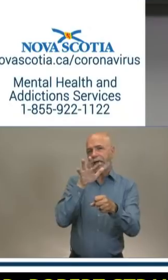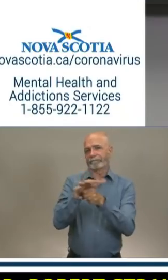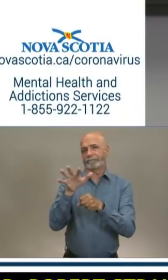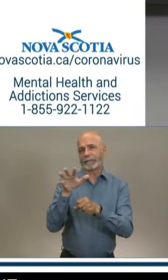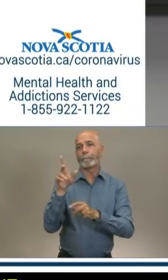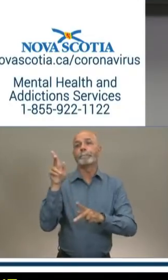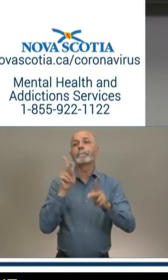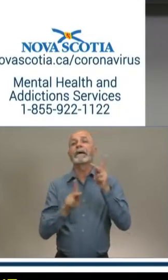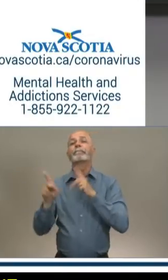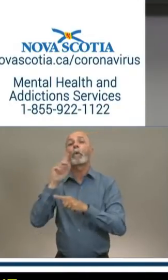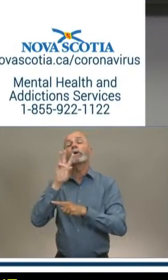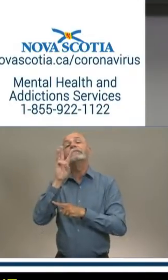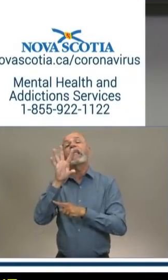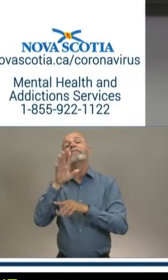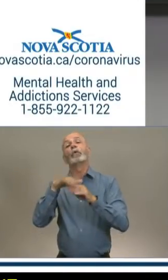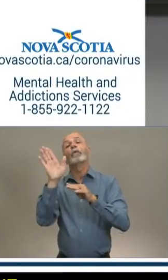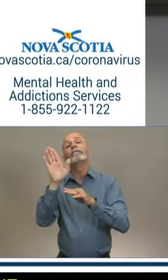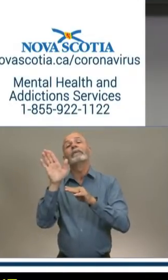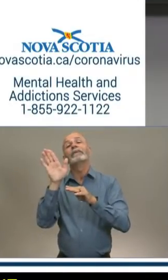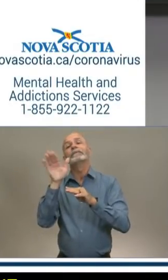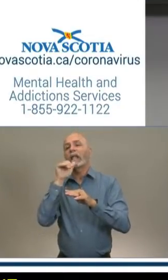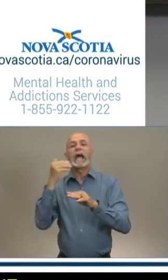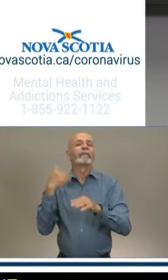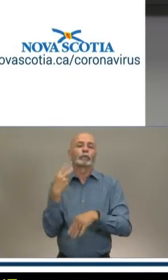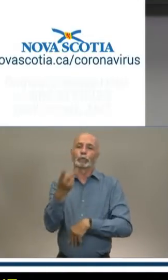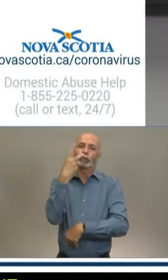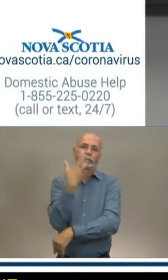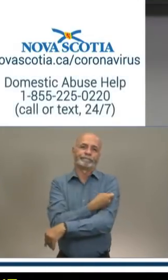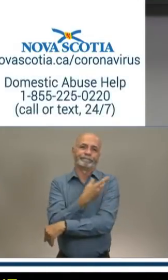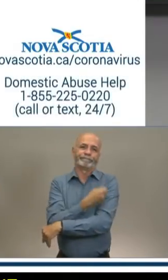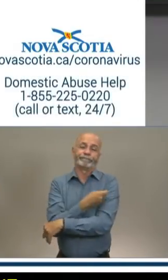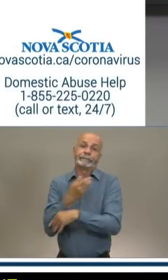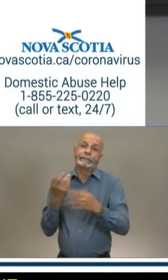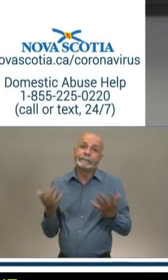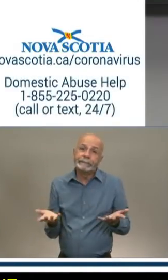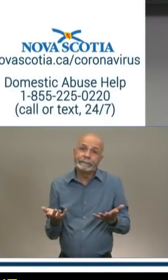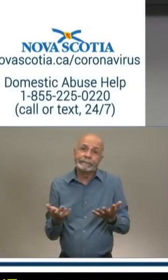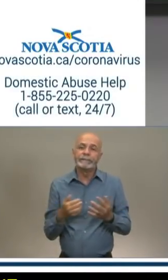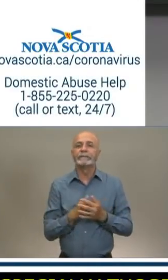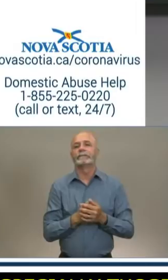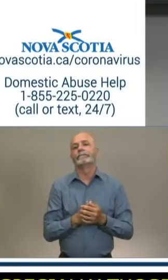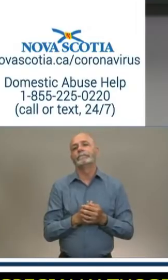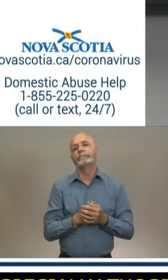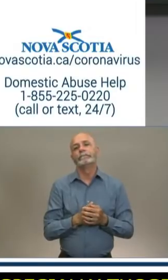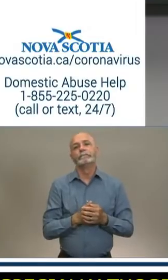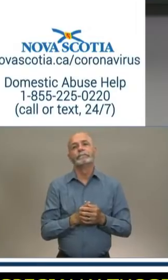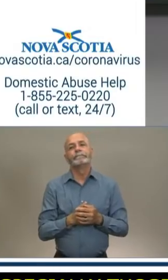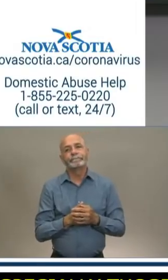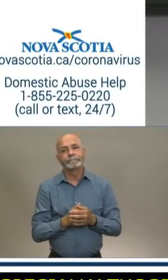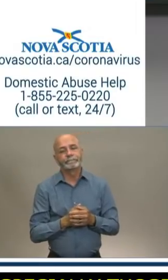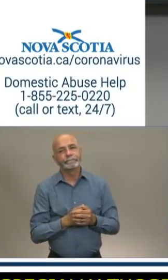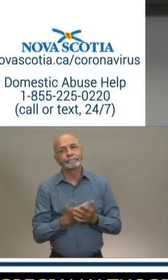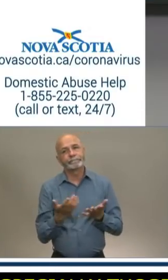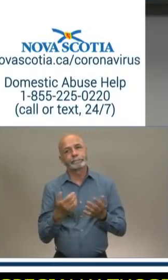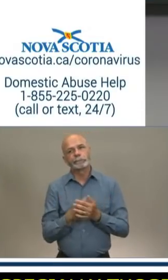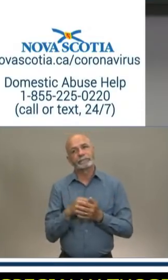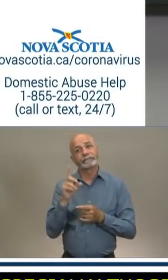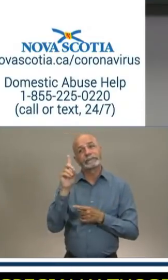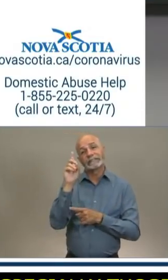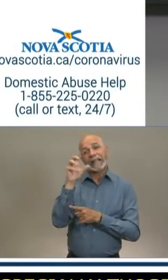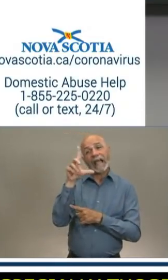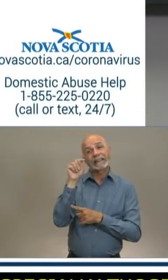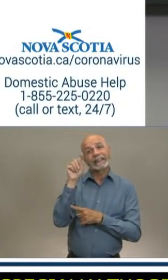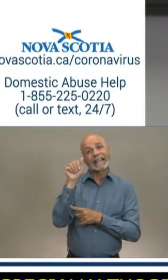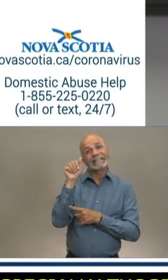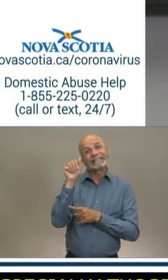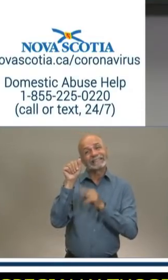65 and above, with 2 doses of vaccine. When we understand that it's the Delta variant, which